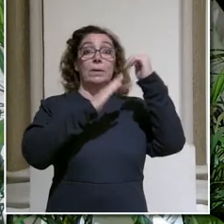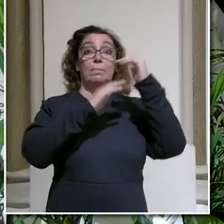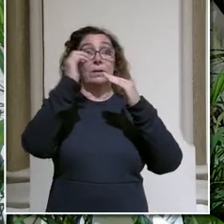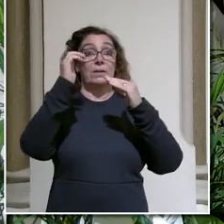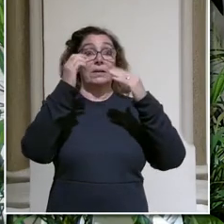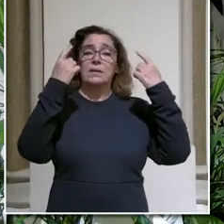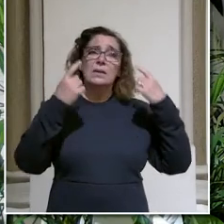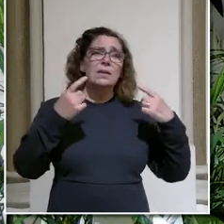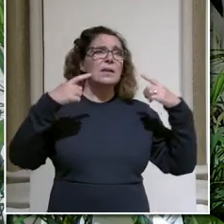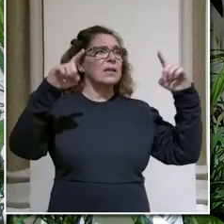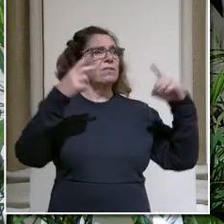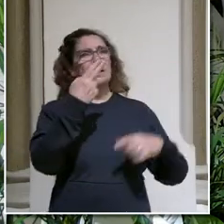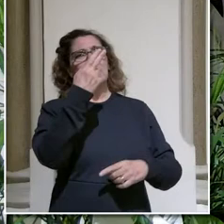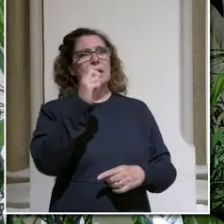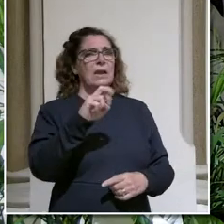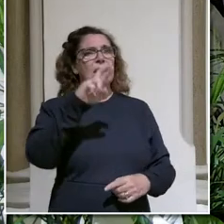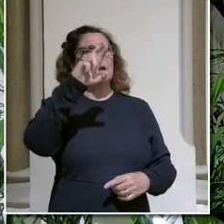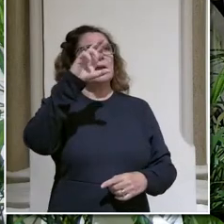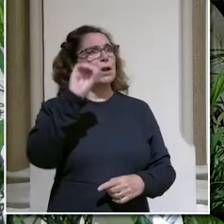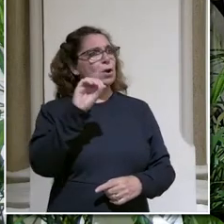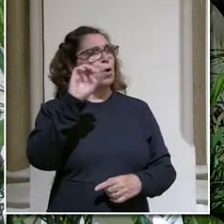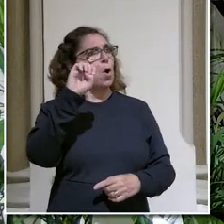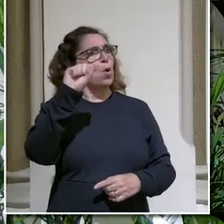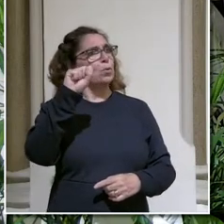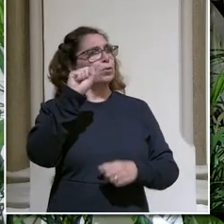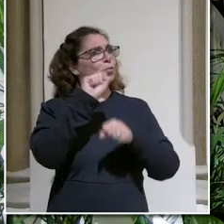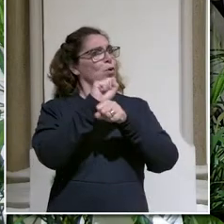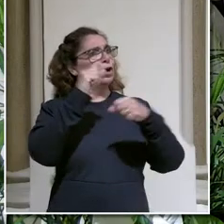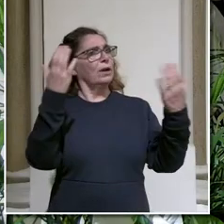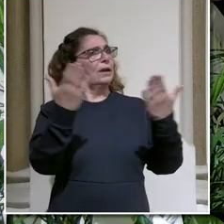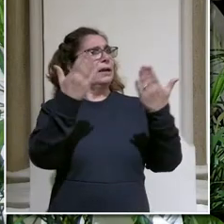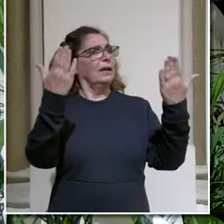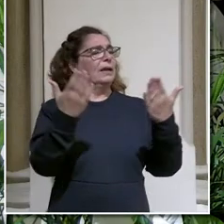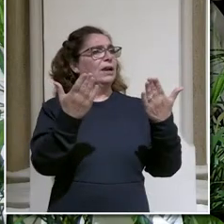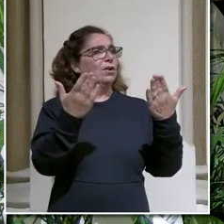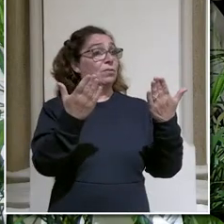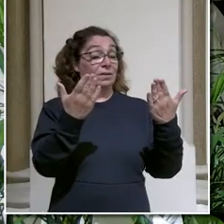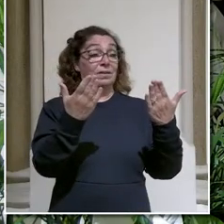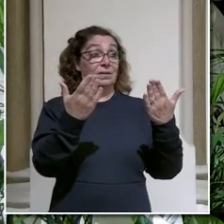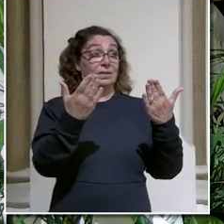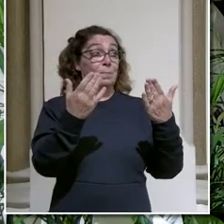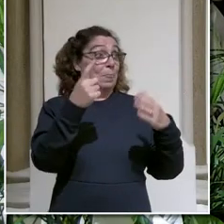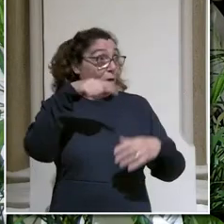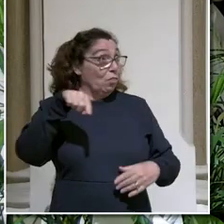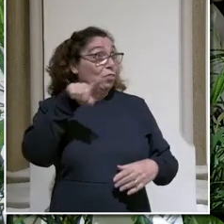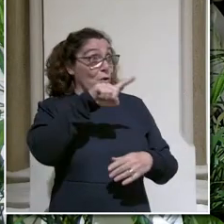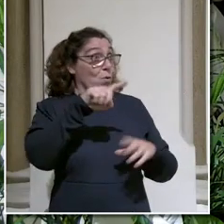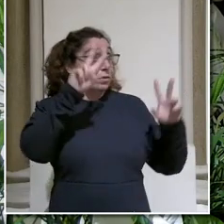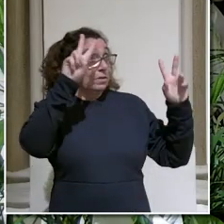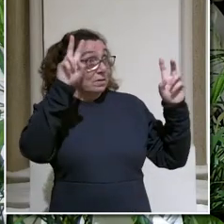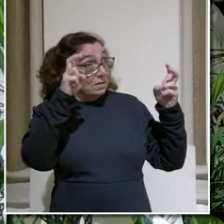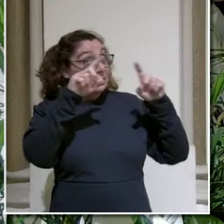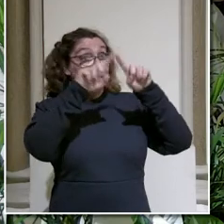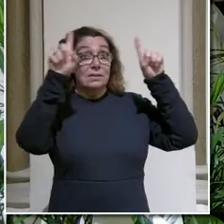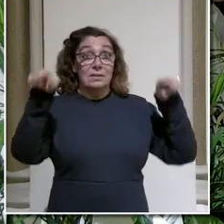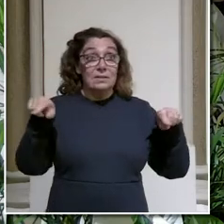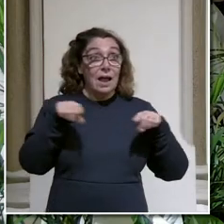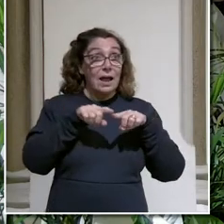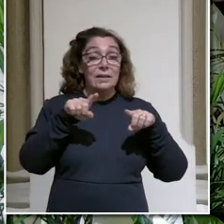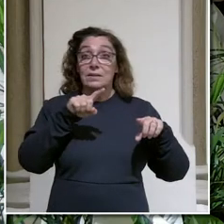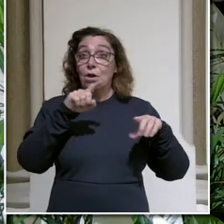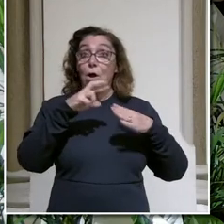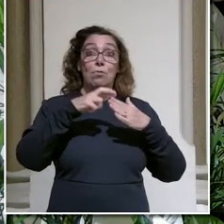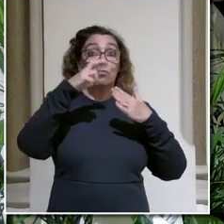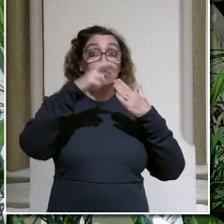that heroes work here. These signs are a result of the